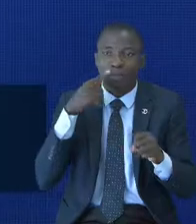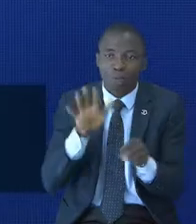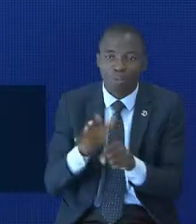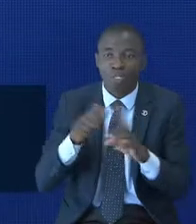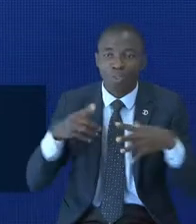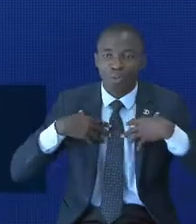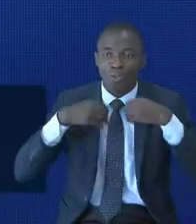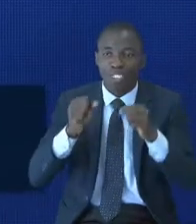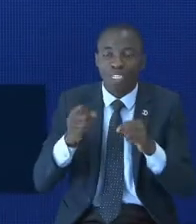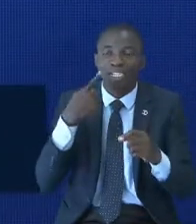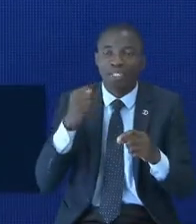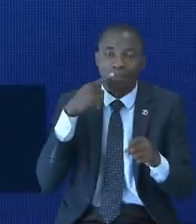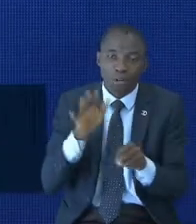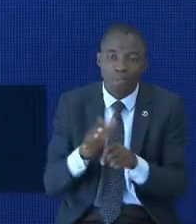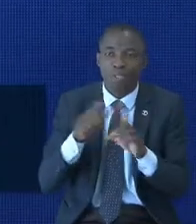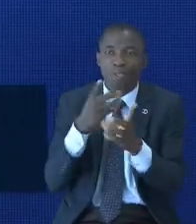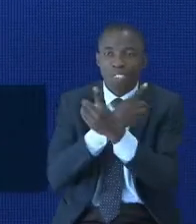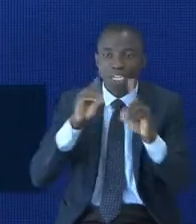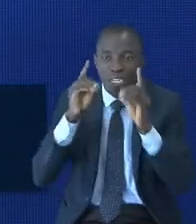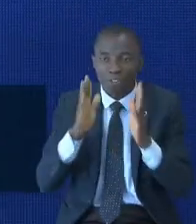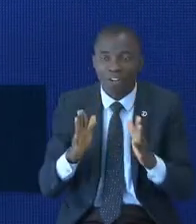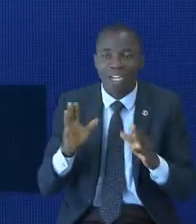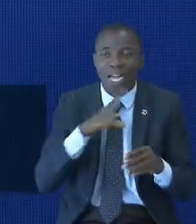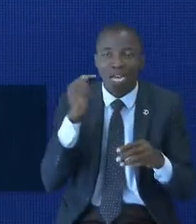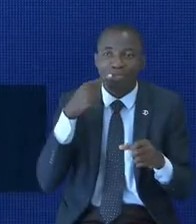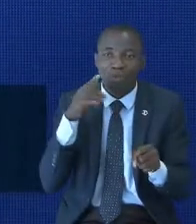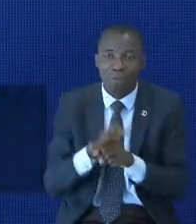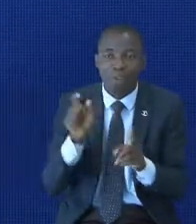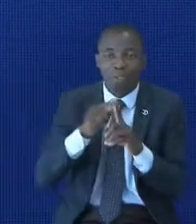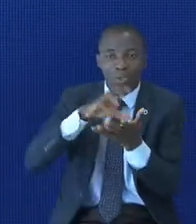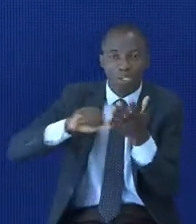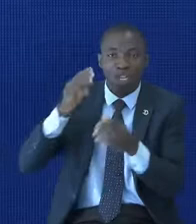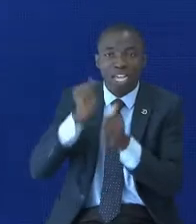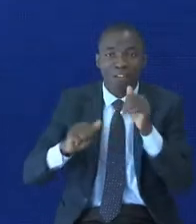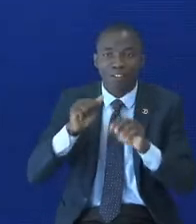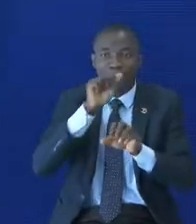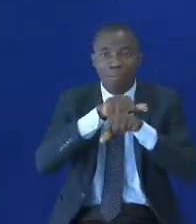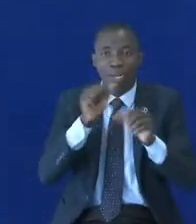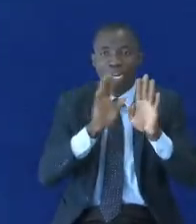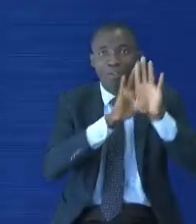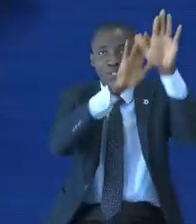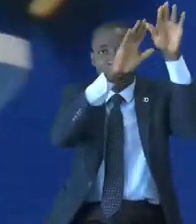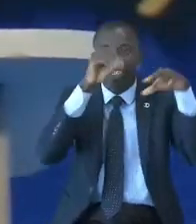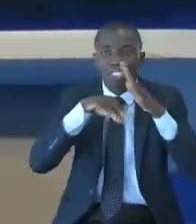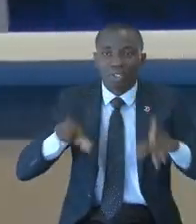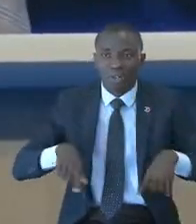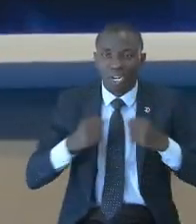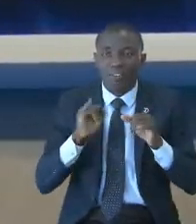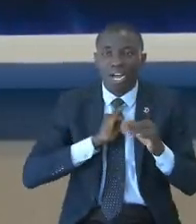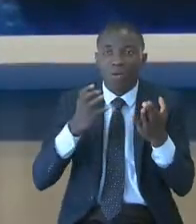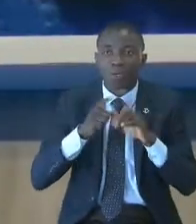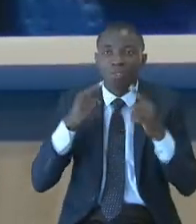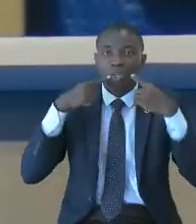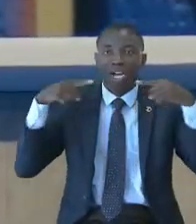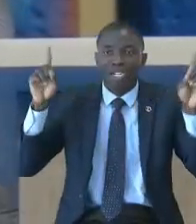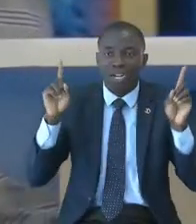the promise to deliver, and the promise to remove every mountain in your life. I want to announce to you that